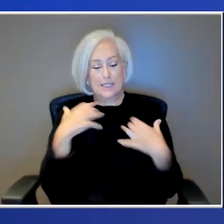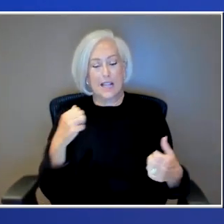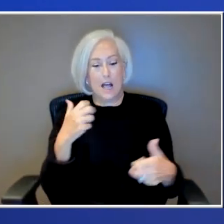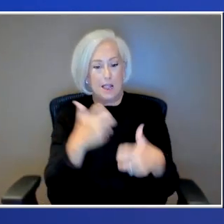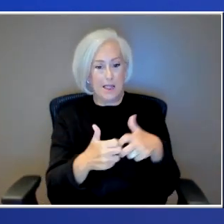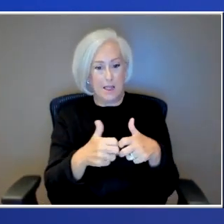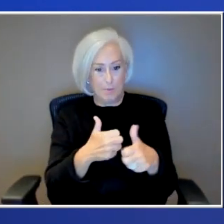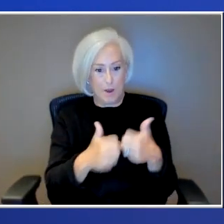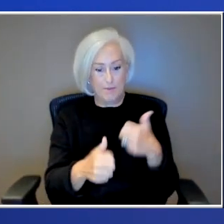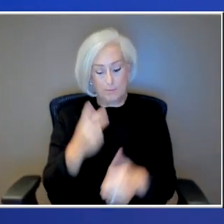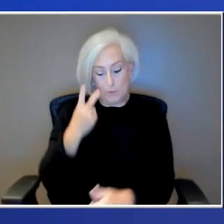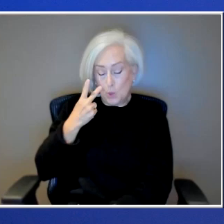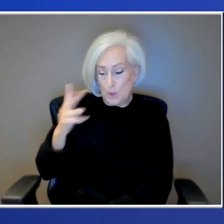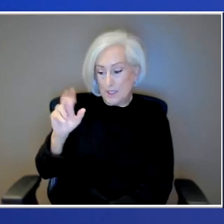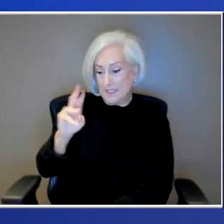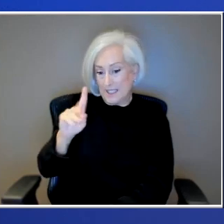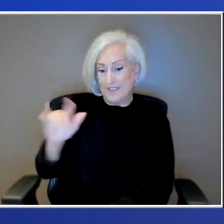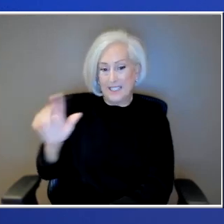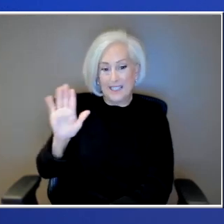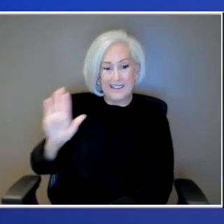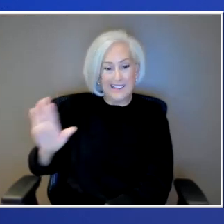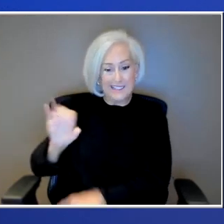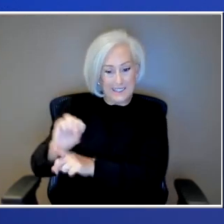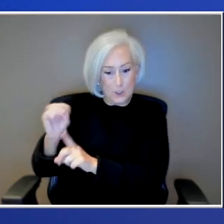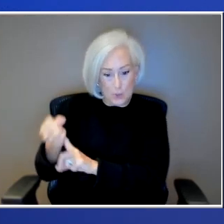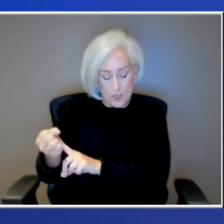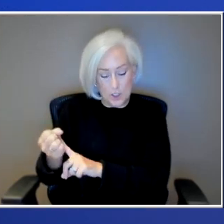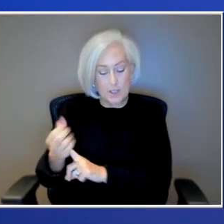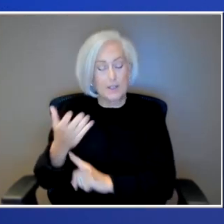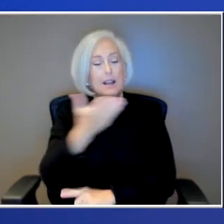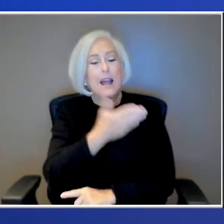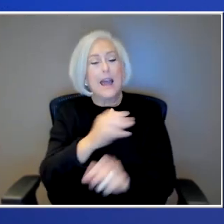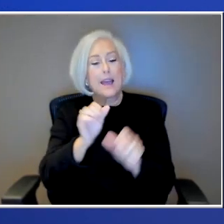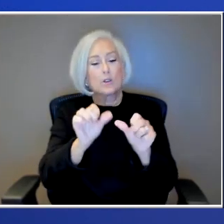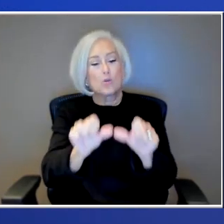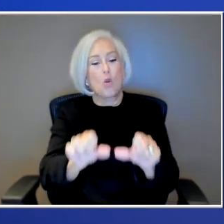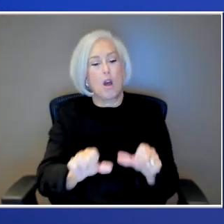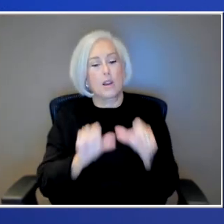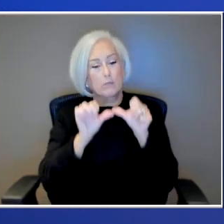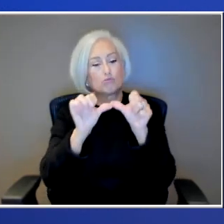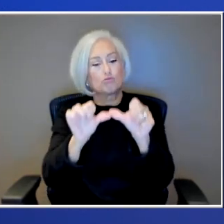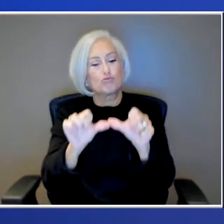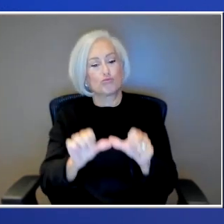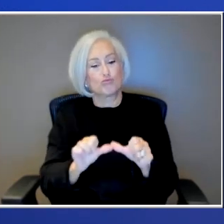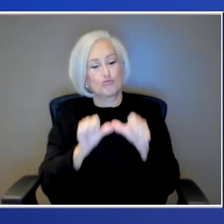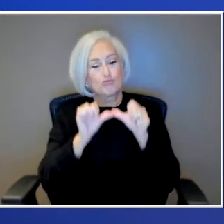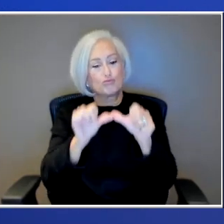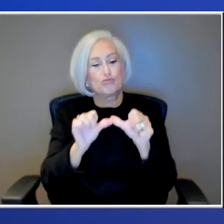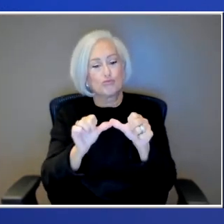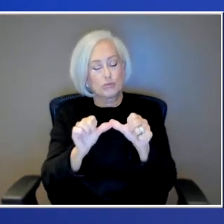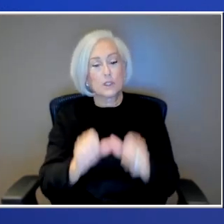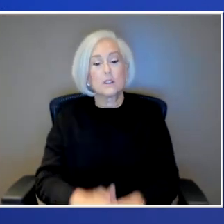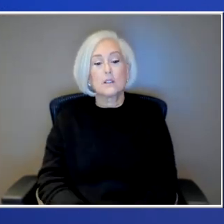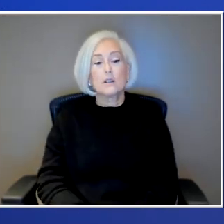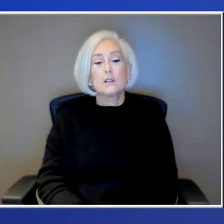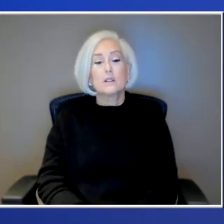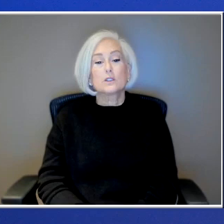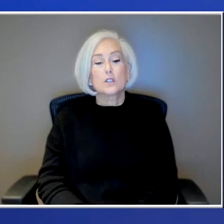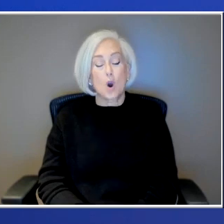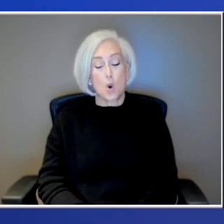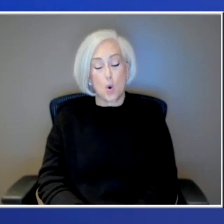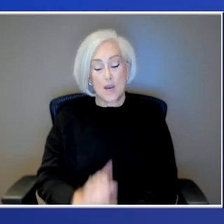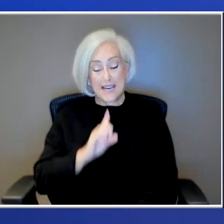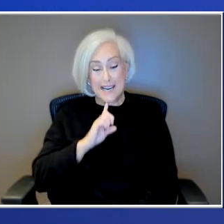seen Anil had to deal with, and chronically as well. So we have to understand that. And I want to start with just the acute. We know that getting